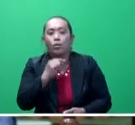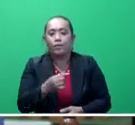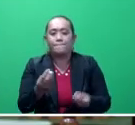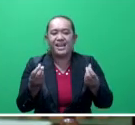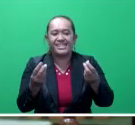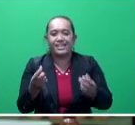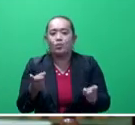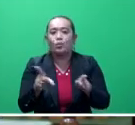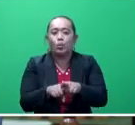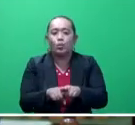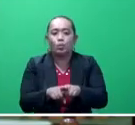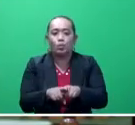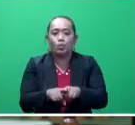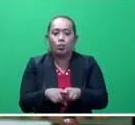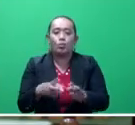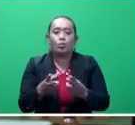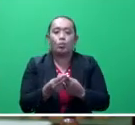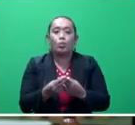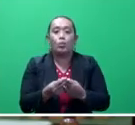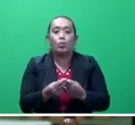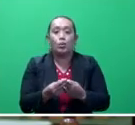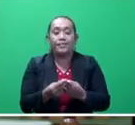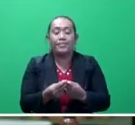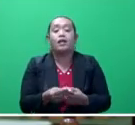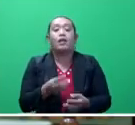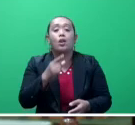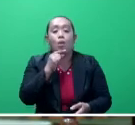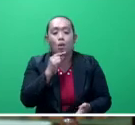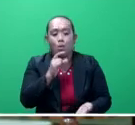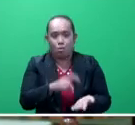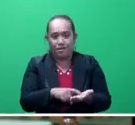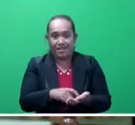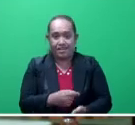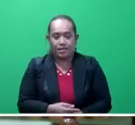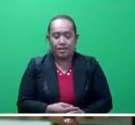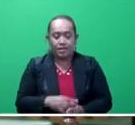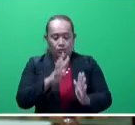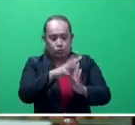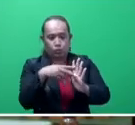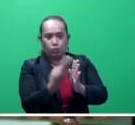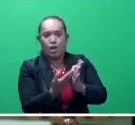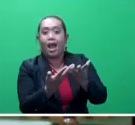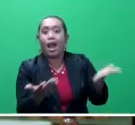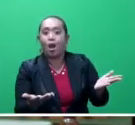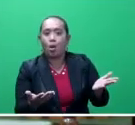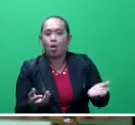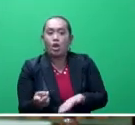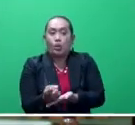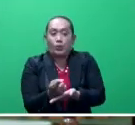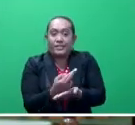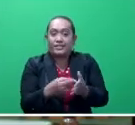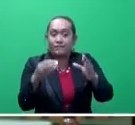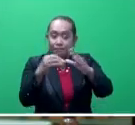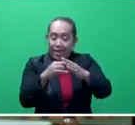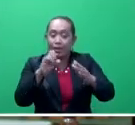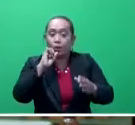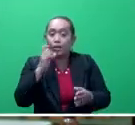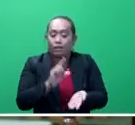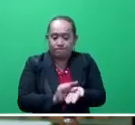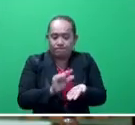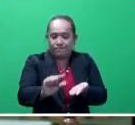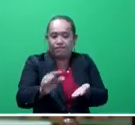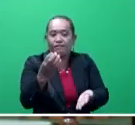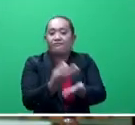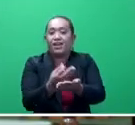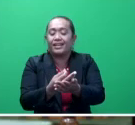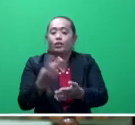Speaker, sir, put in simple terms, this is how the scheme will work. The Reserve Bank of Fiji will provide special funding of $200